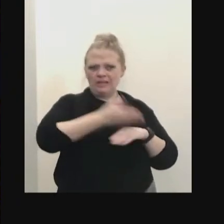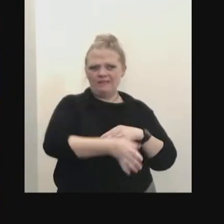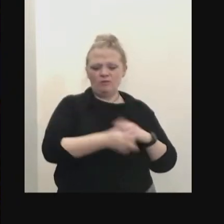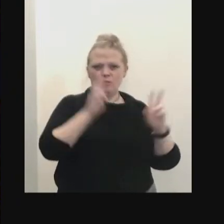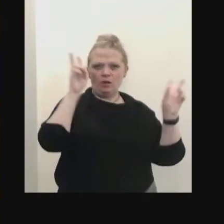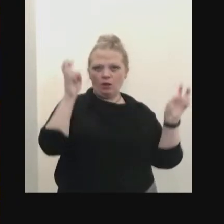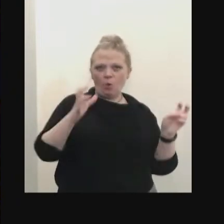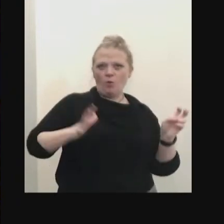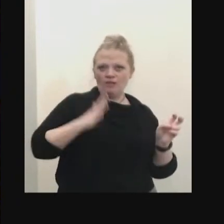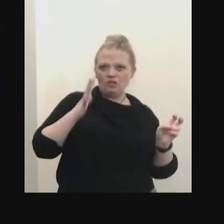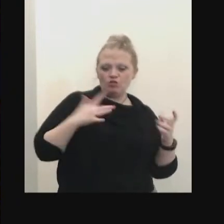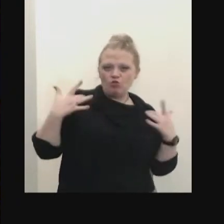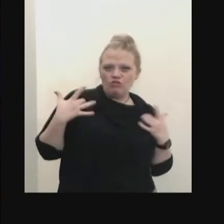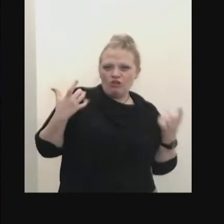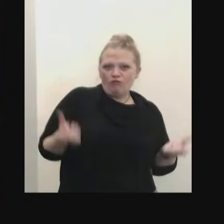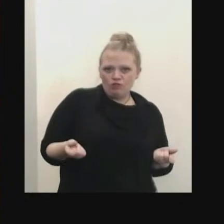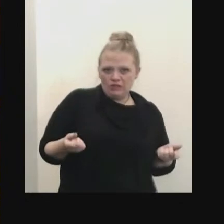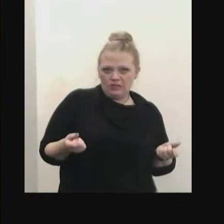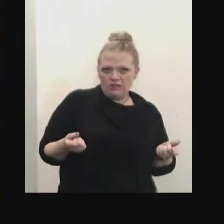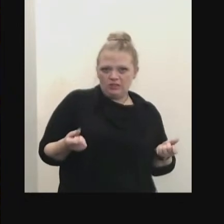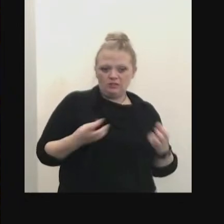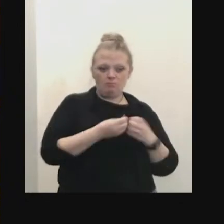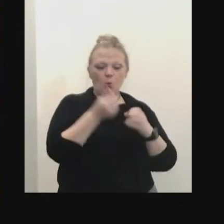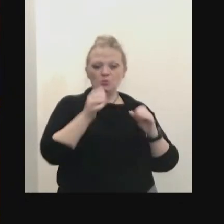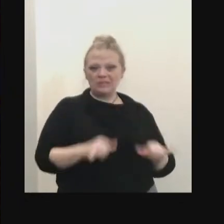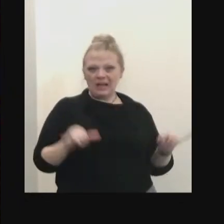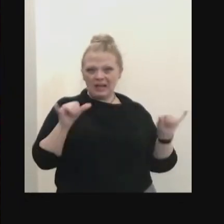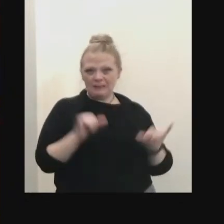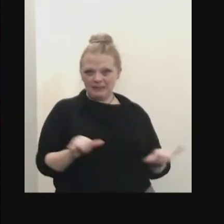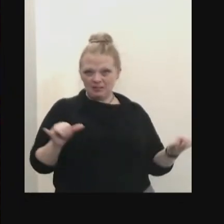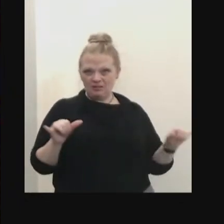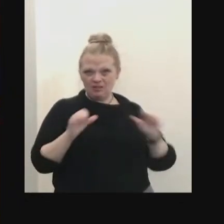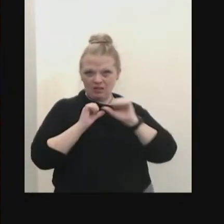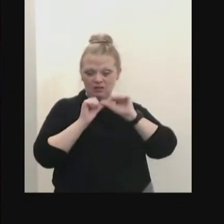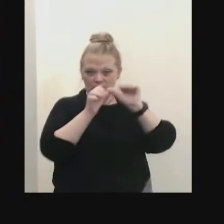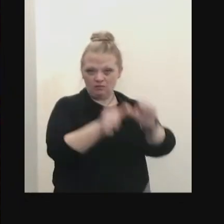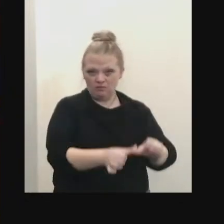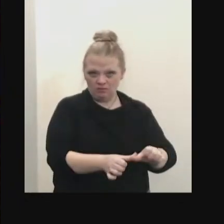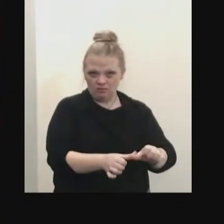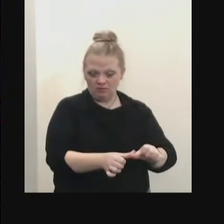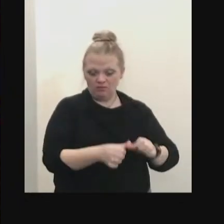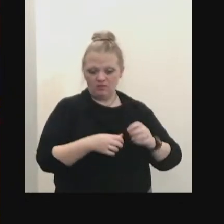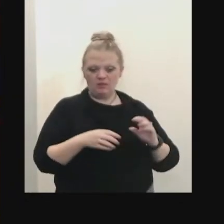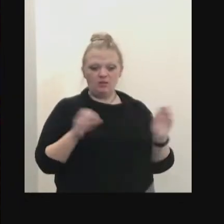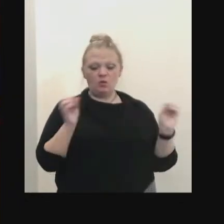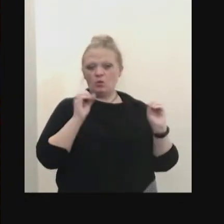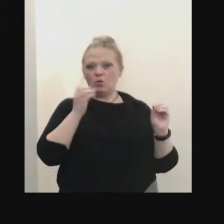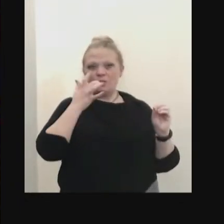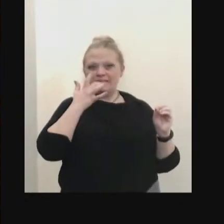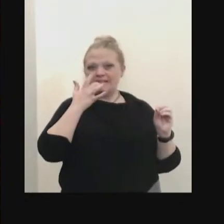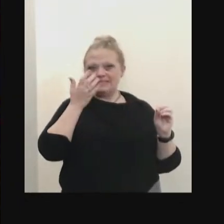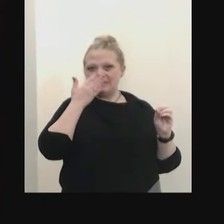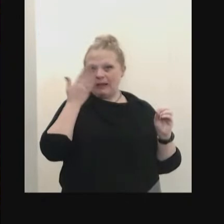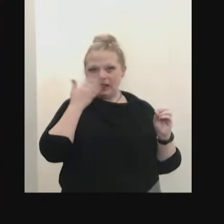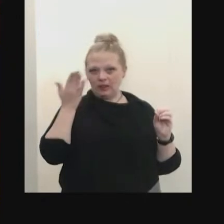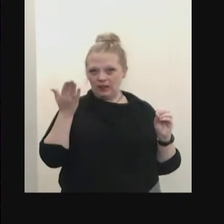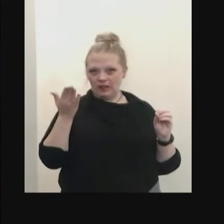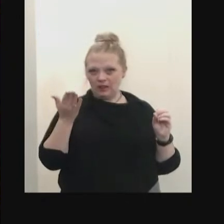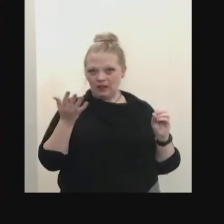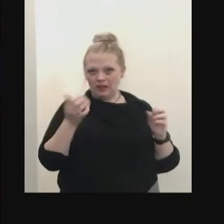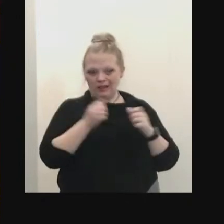of COVID-19. The most common symptoms that persist are loss of taste and smell,